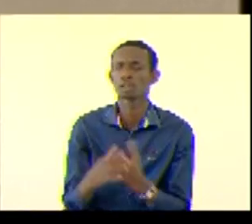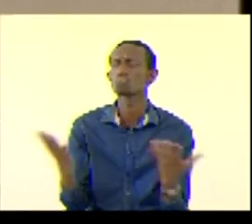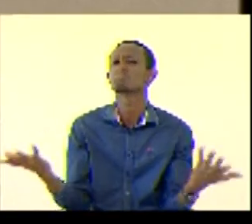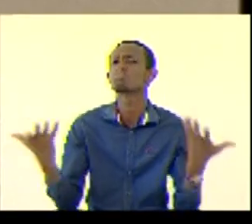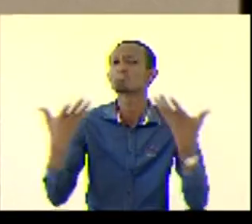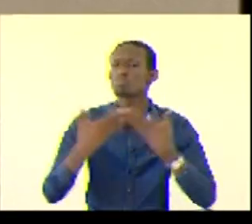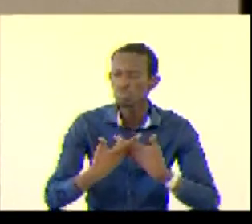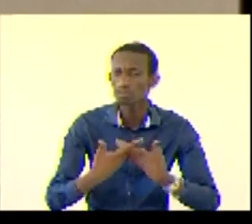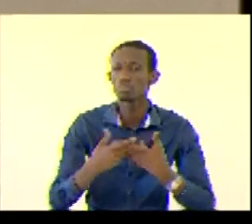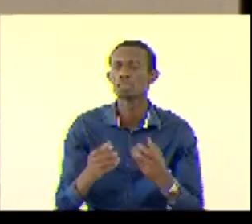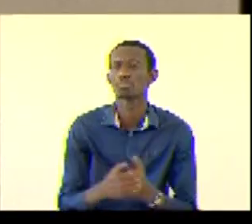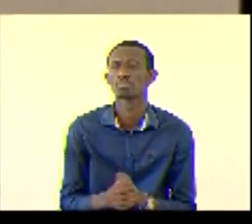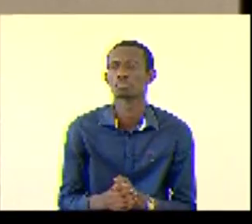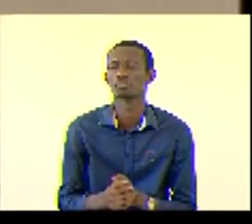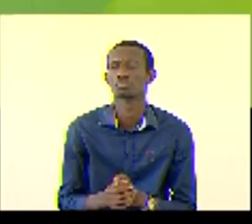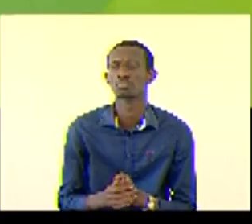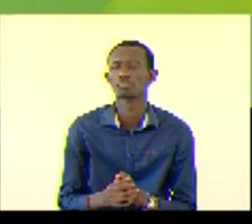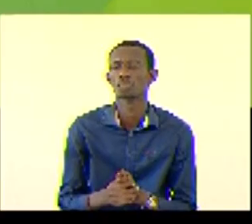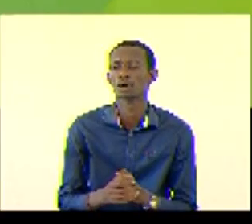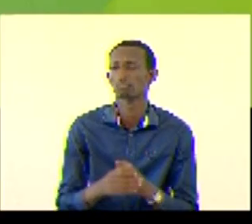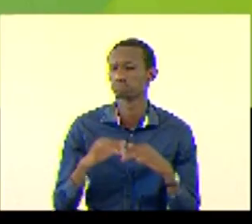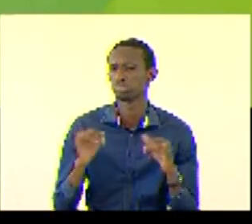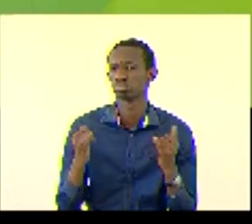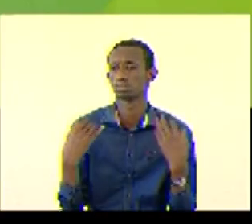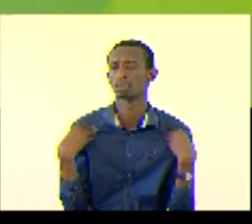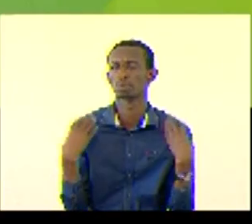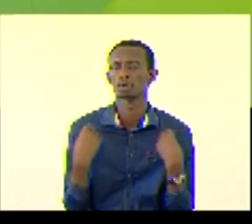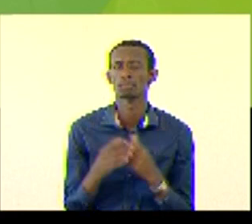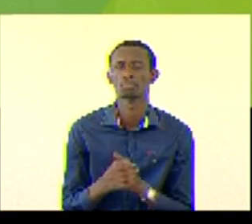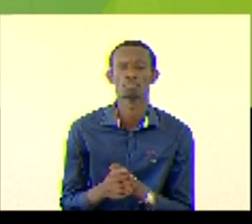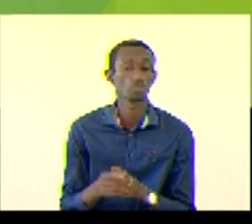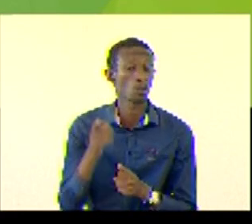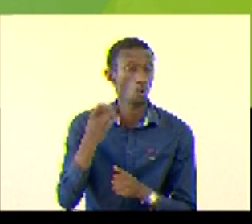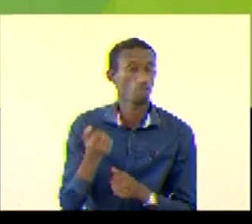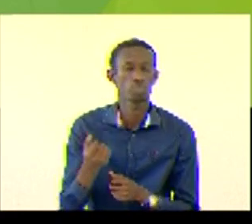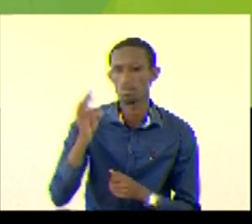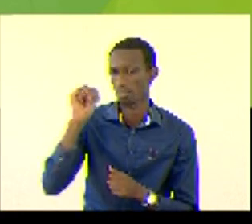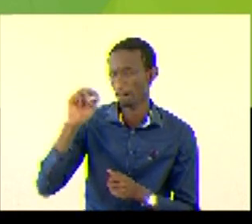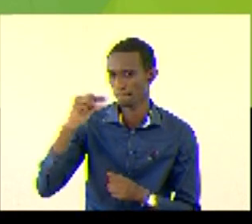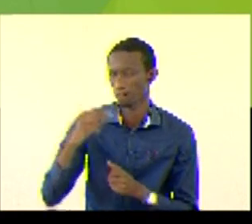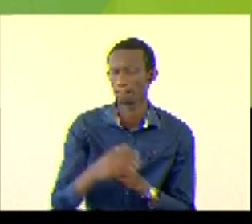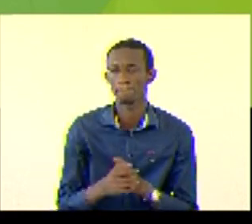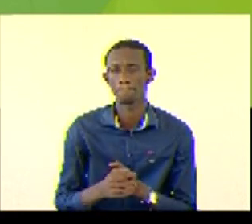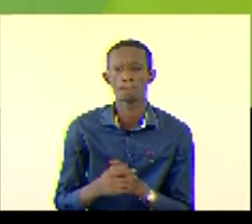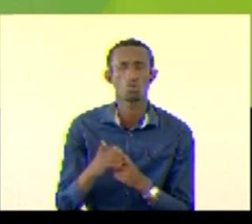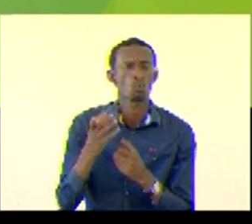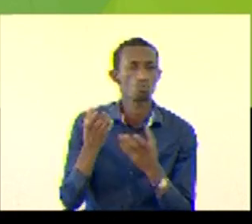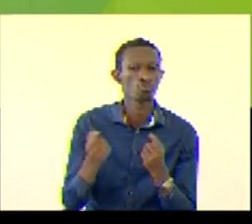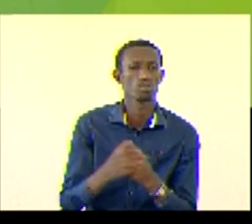experiment. A suitable experiment. So you have manganese, so you should expect you have a flask.